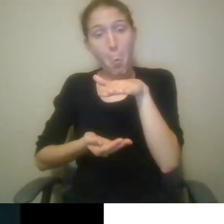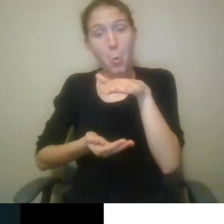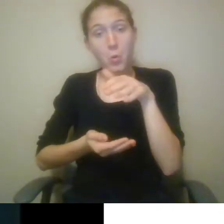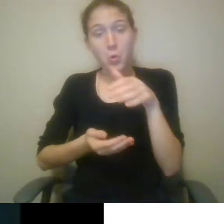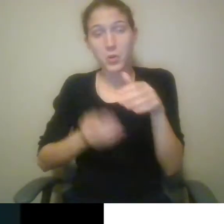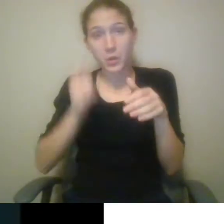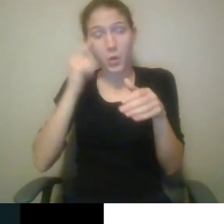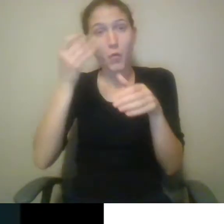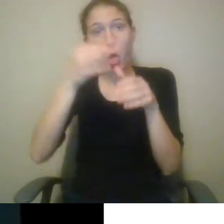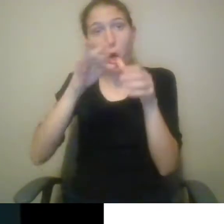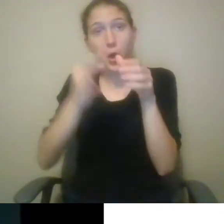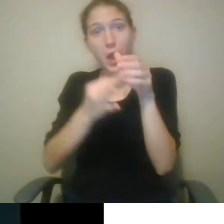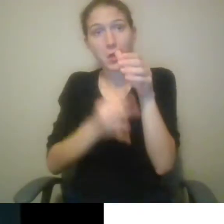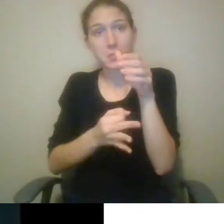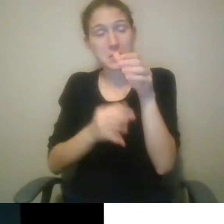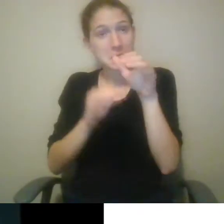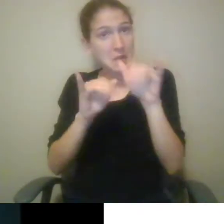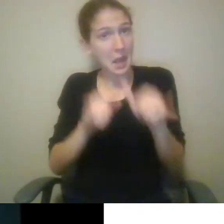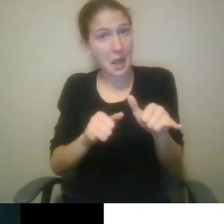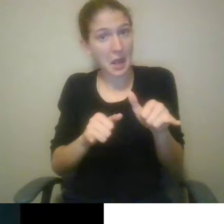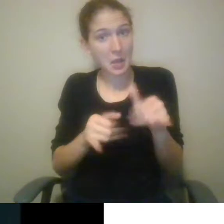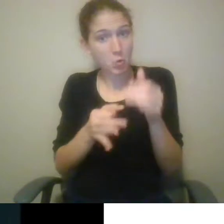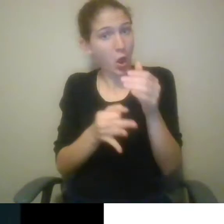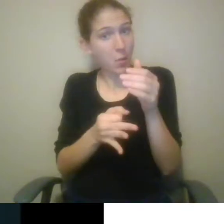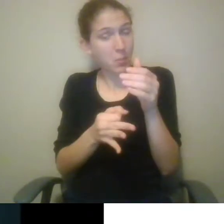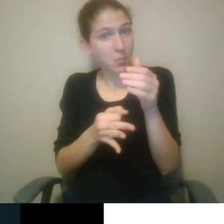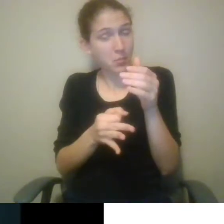is it going to float down to the bottom? It stays a drop.